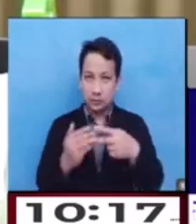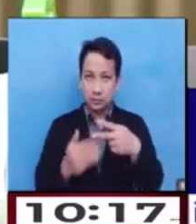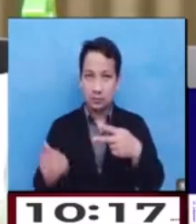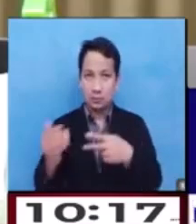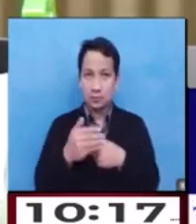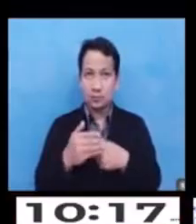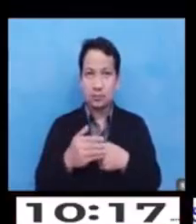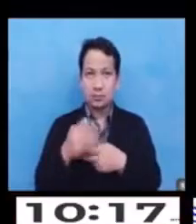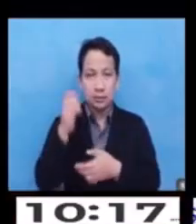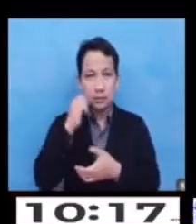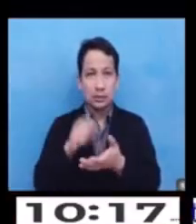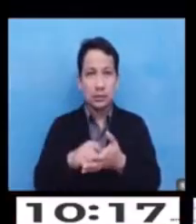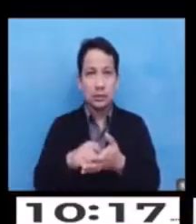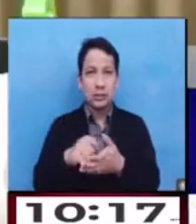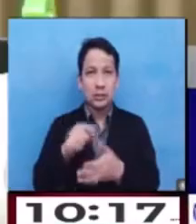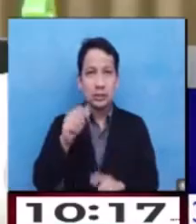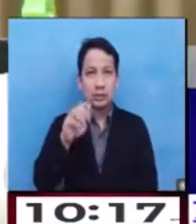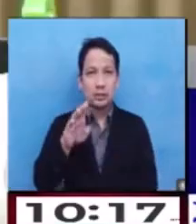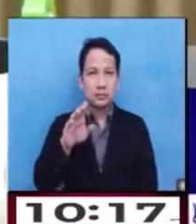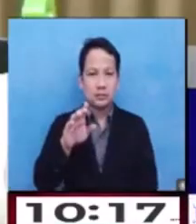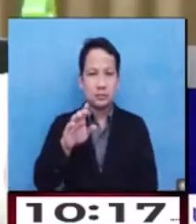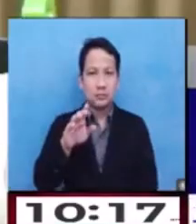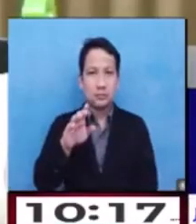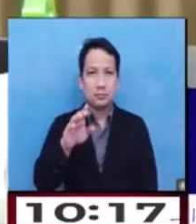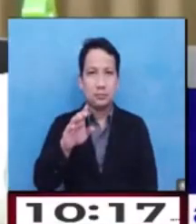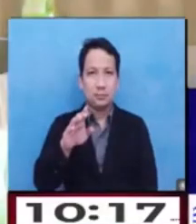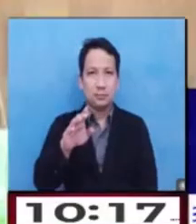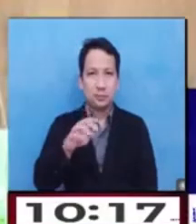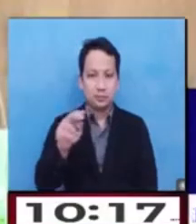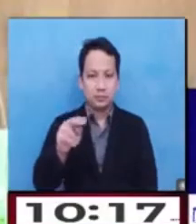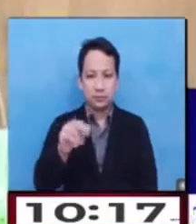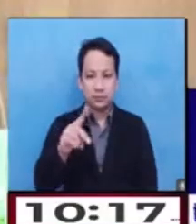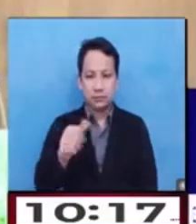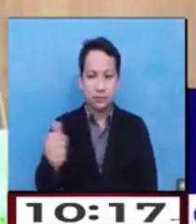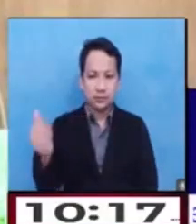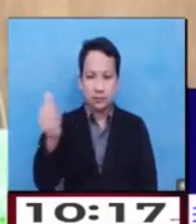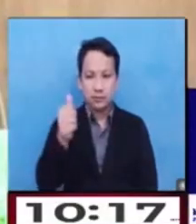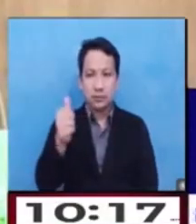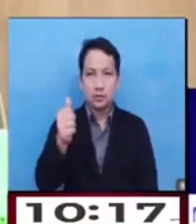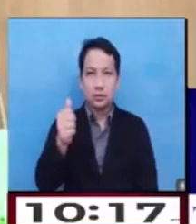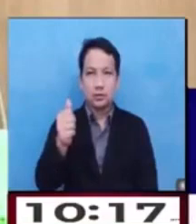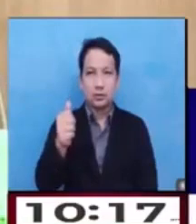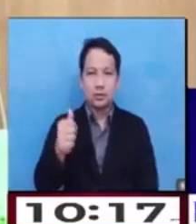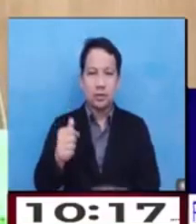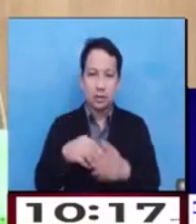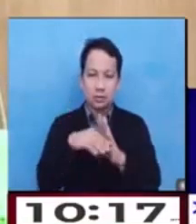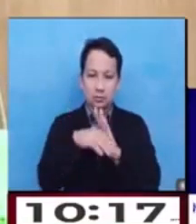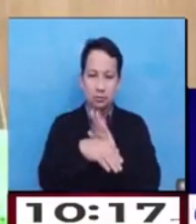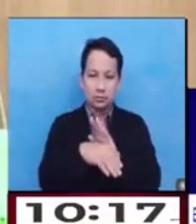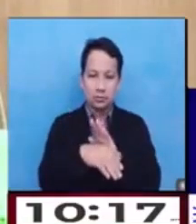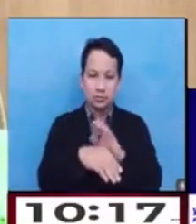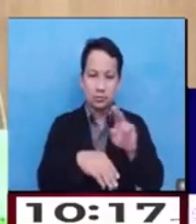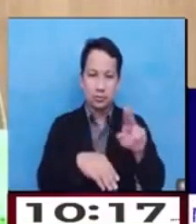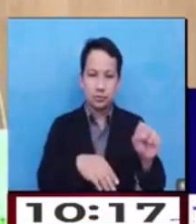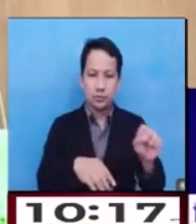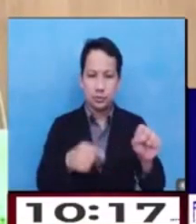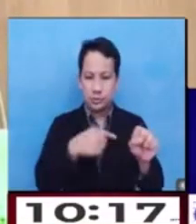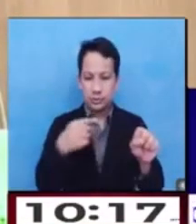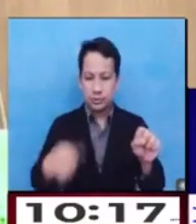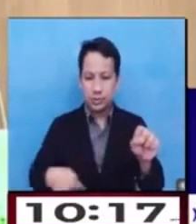Secretary Balisakan. Secretary, how do you see the possible slowdown in the U.S. and China affecting the